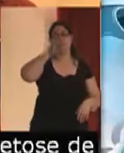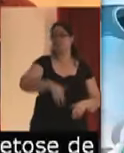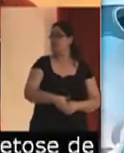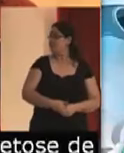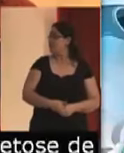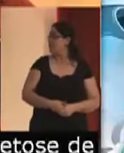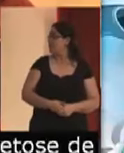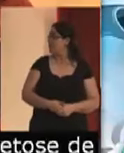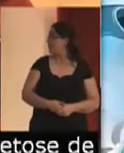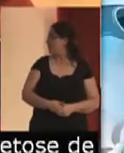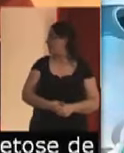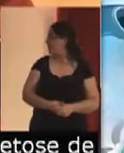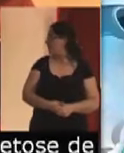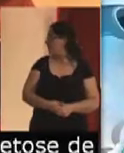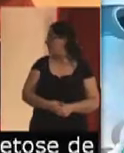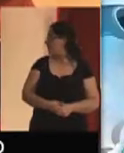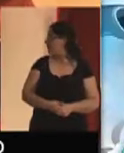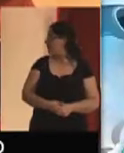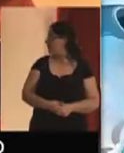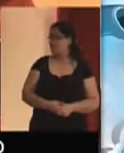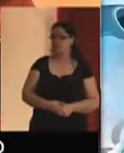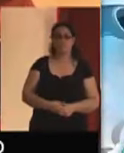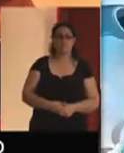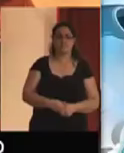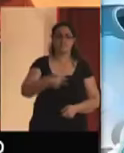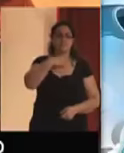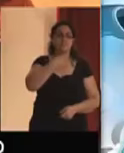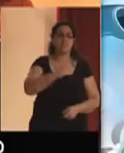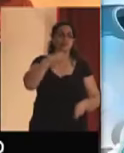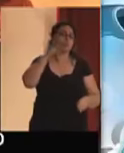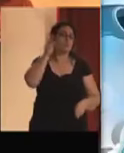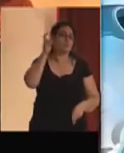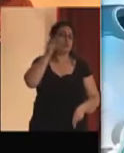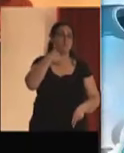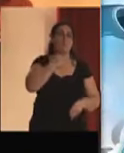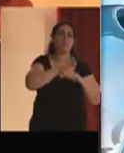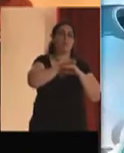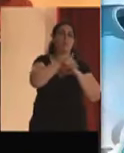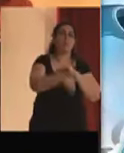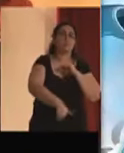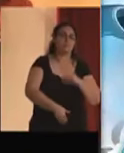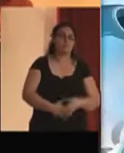this speech will be given by our colleague Mario del Torre Carrio.